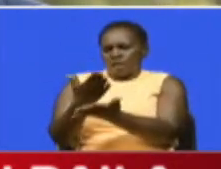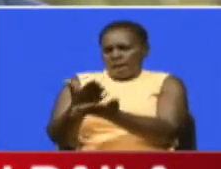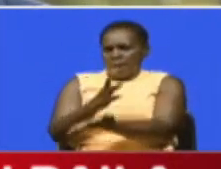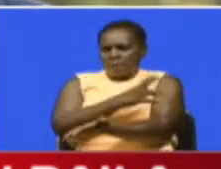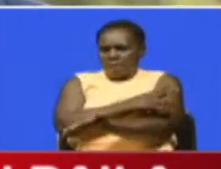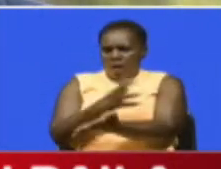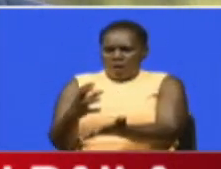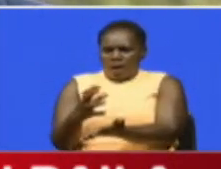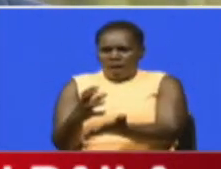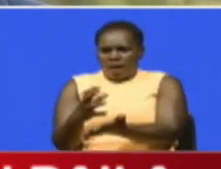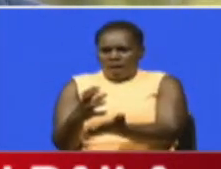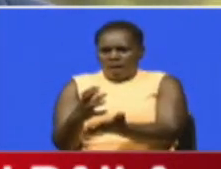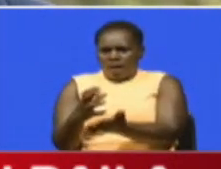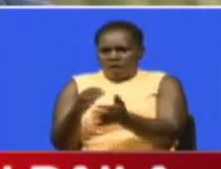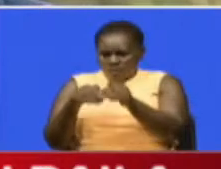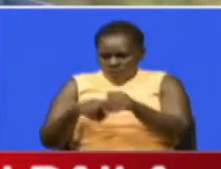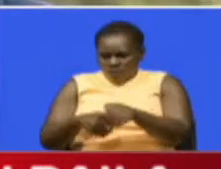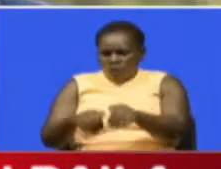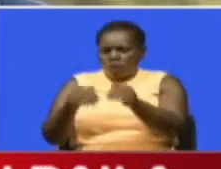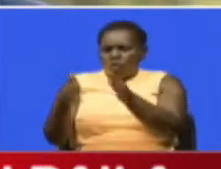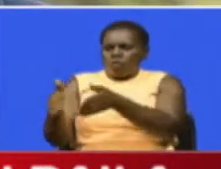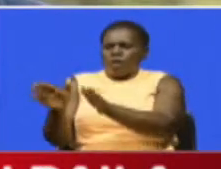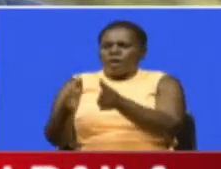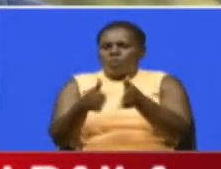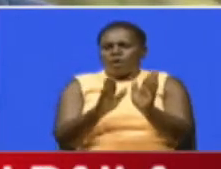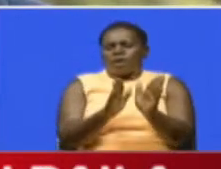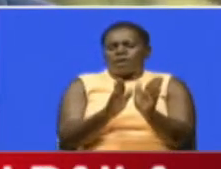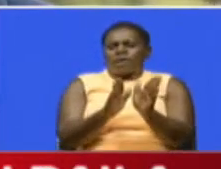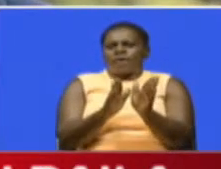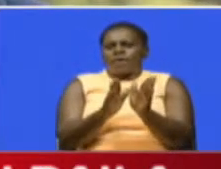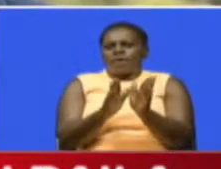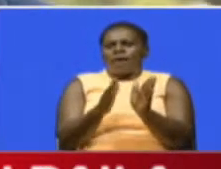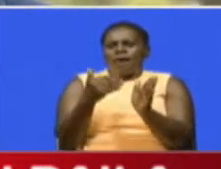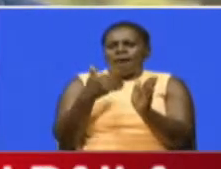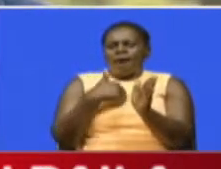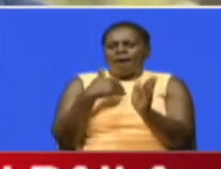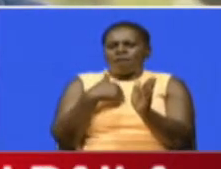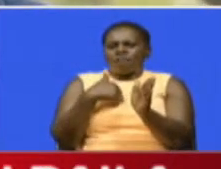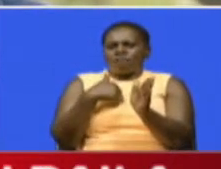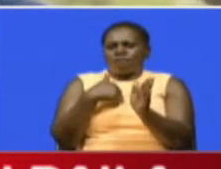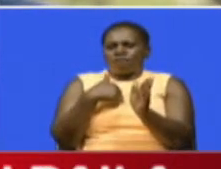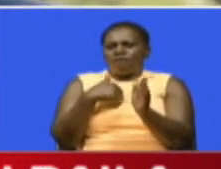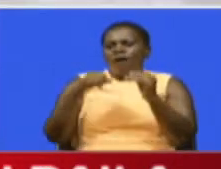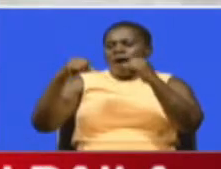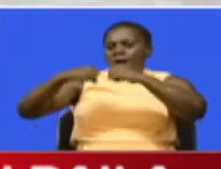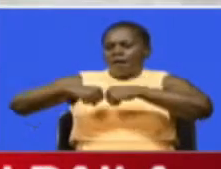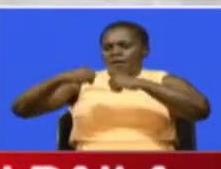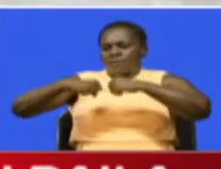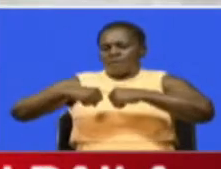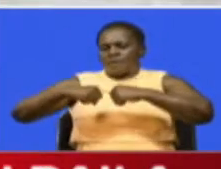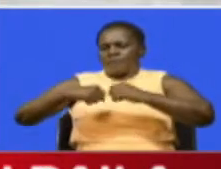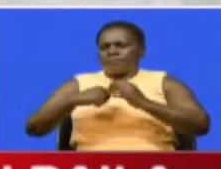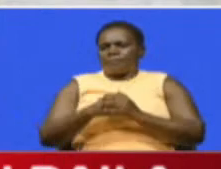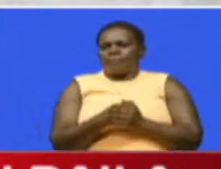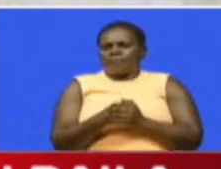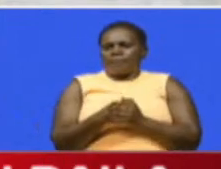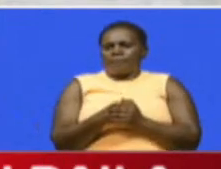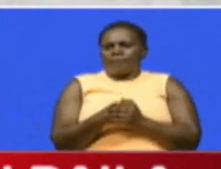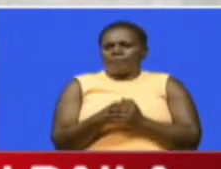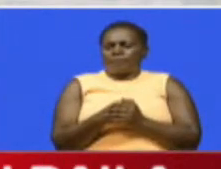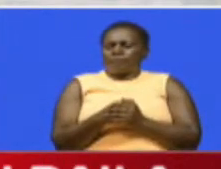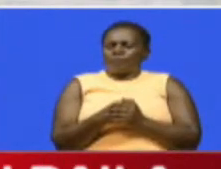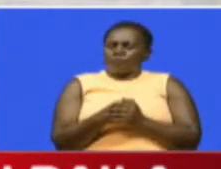power in accordance with the formula which has been put in the coalition agreement.